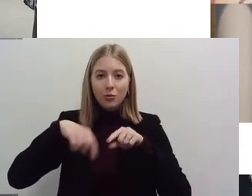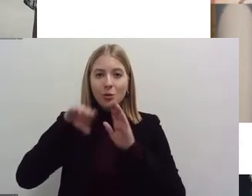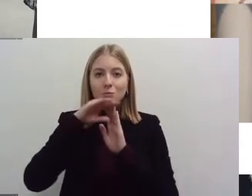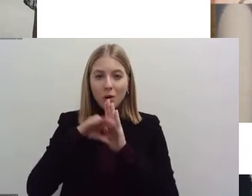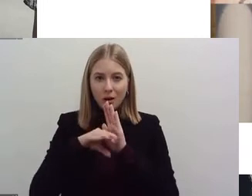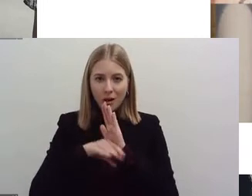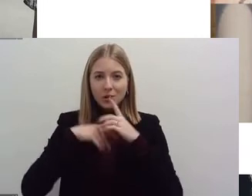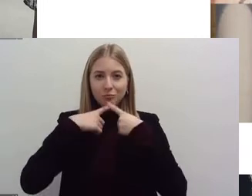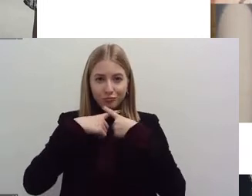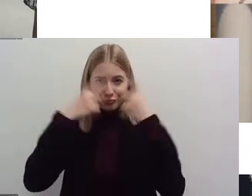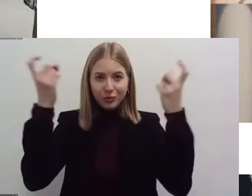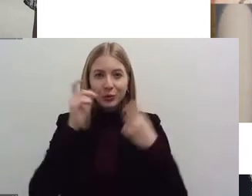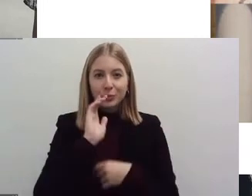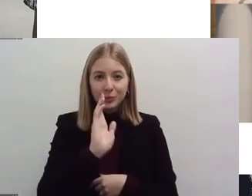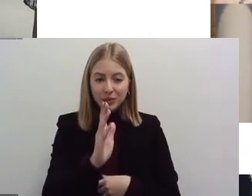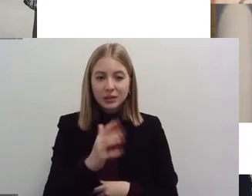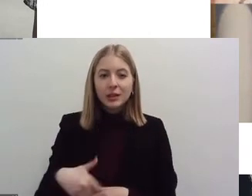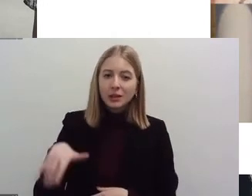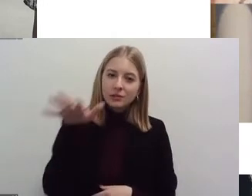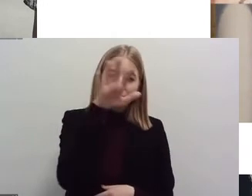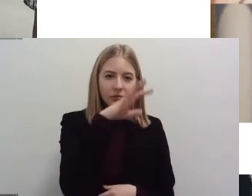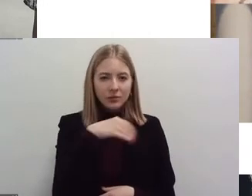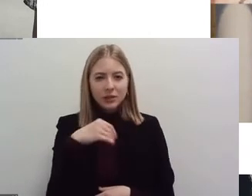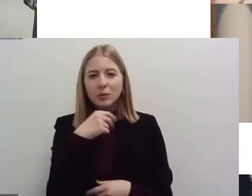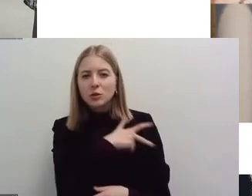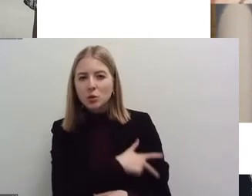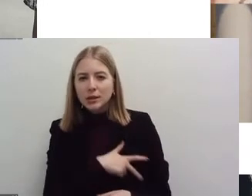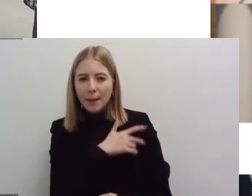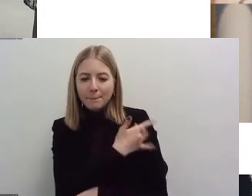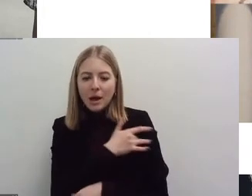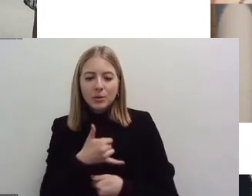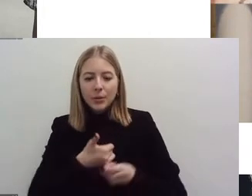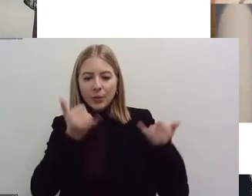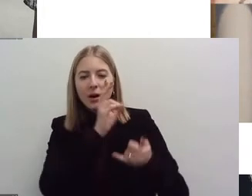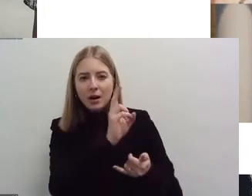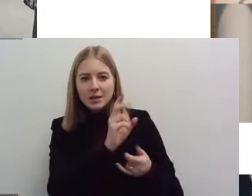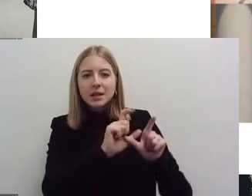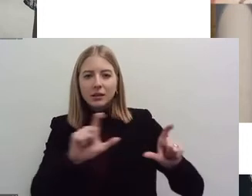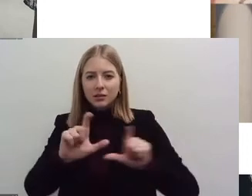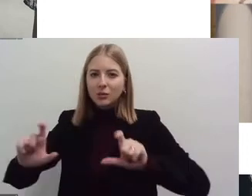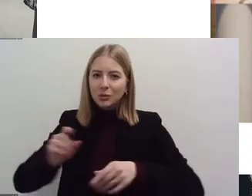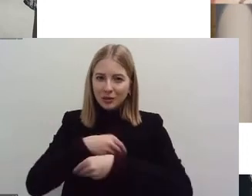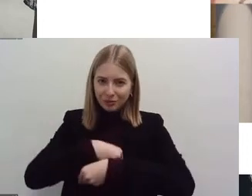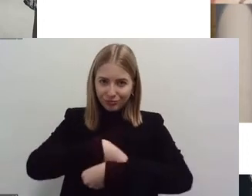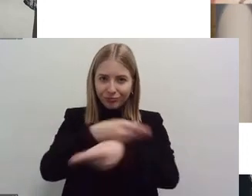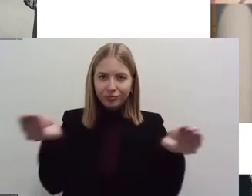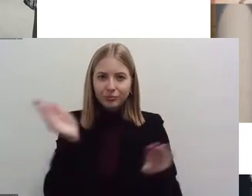A little bit more about what we do is that we educate new members in children's rights through participation in the